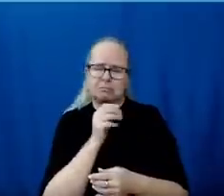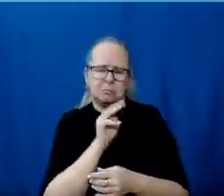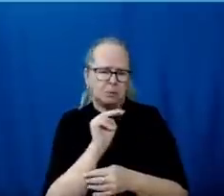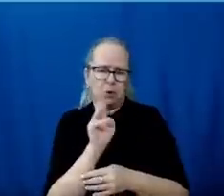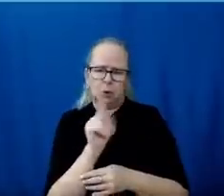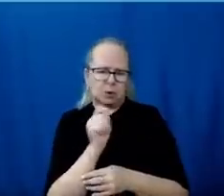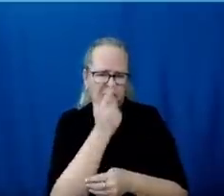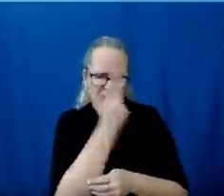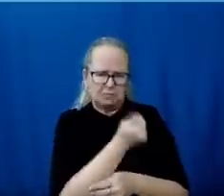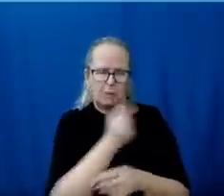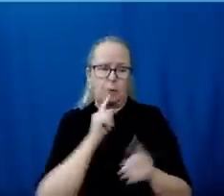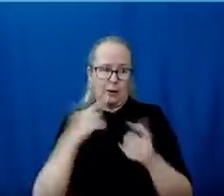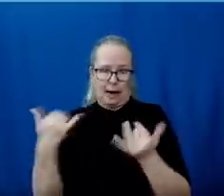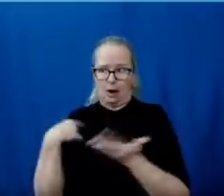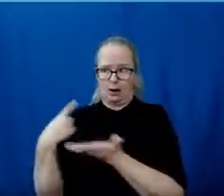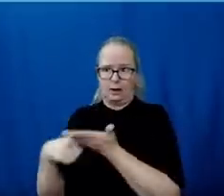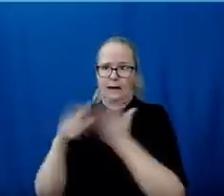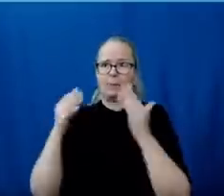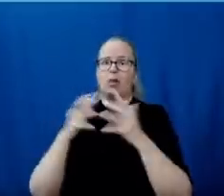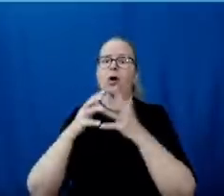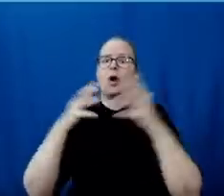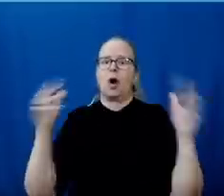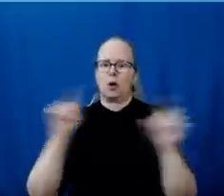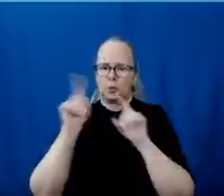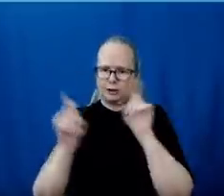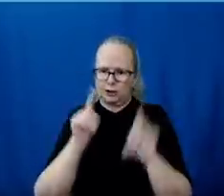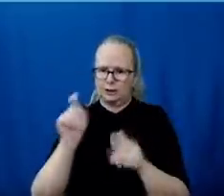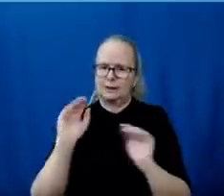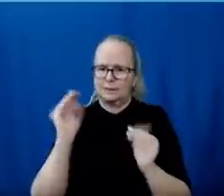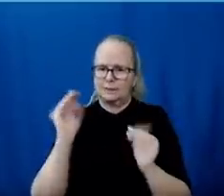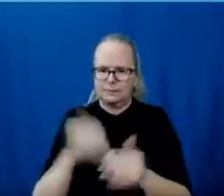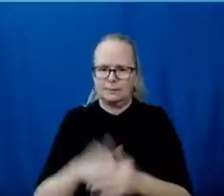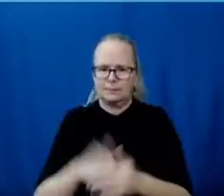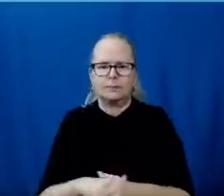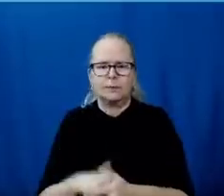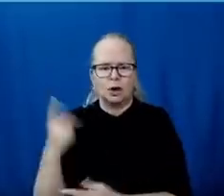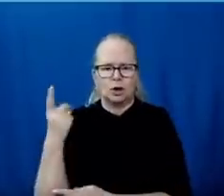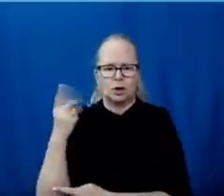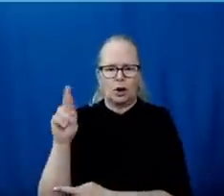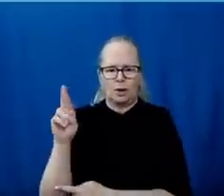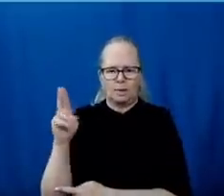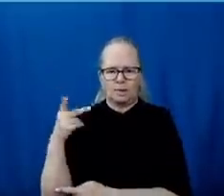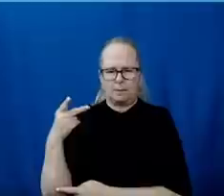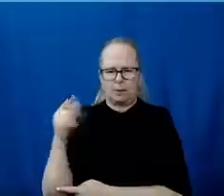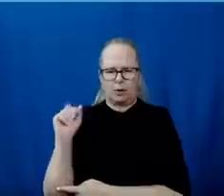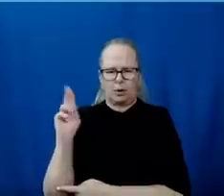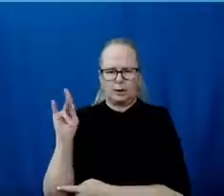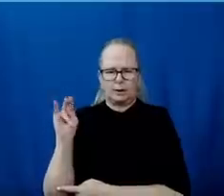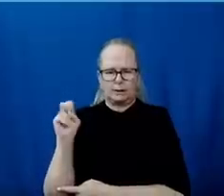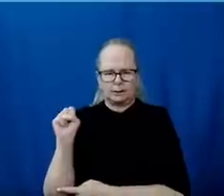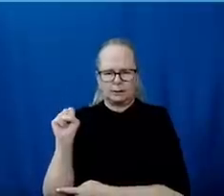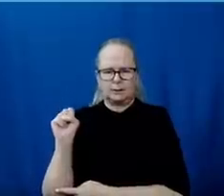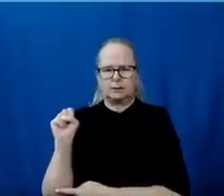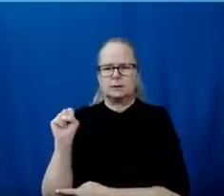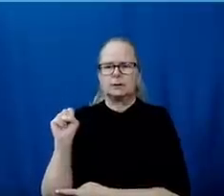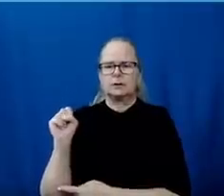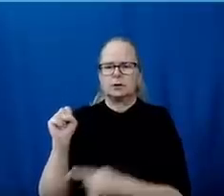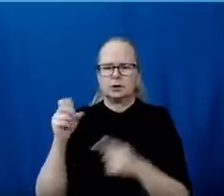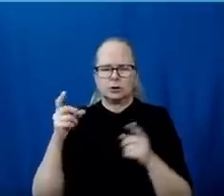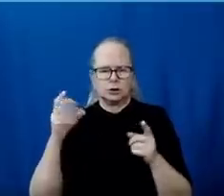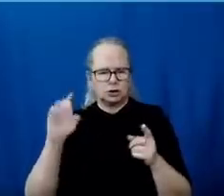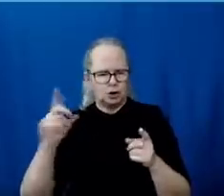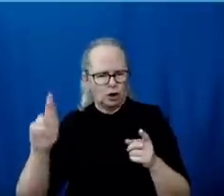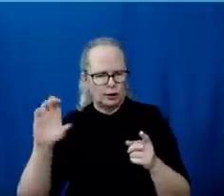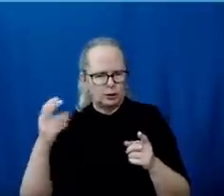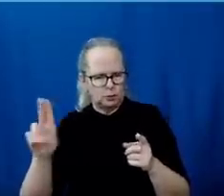I race through some of them, because we do have a lot as inspiration strikes you. Thanks. And Dr. Chu,